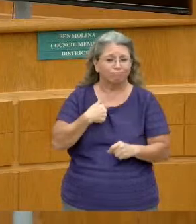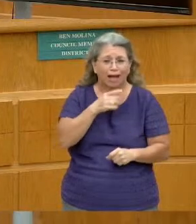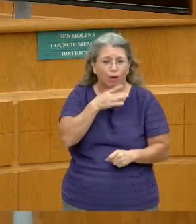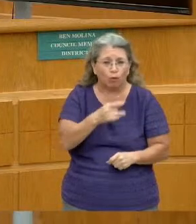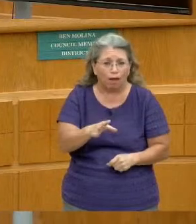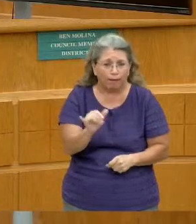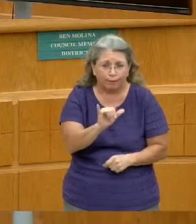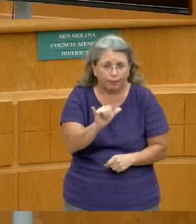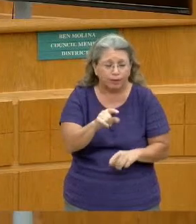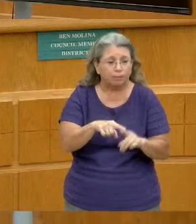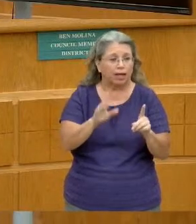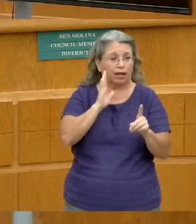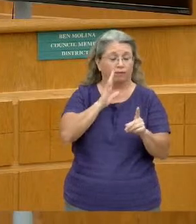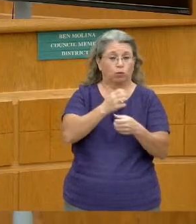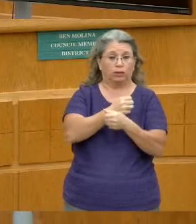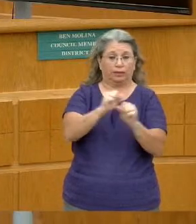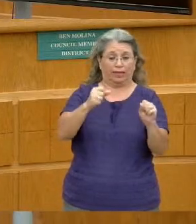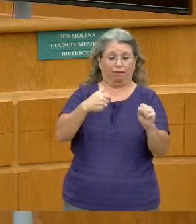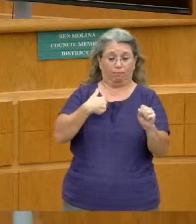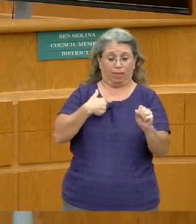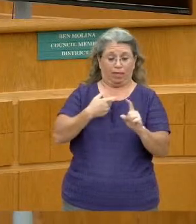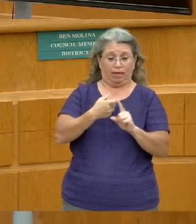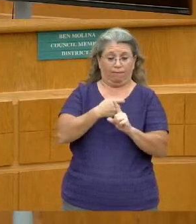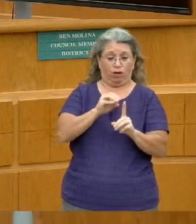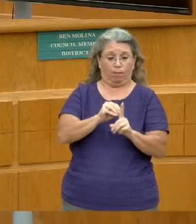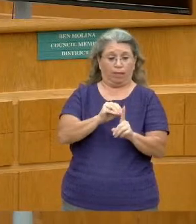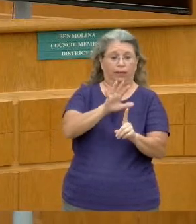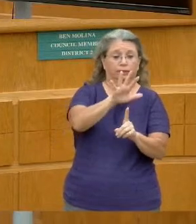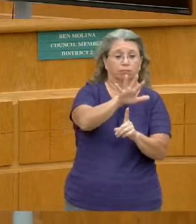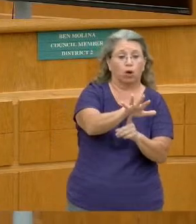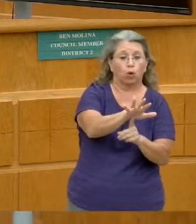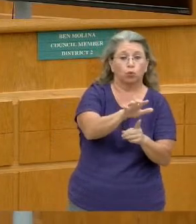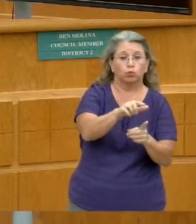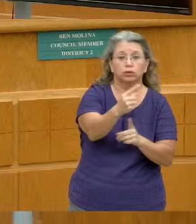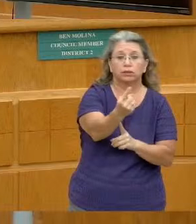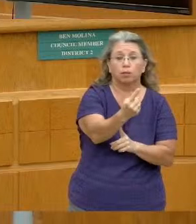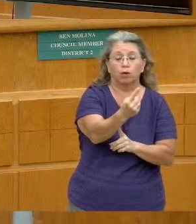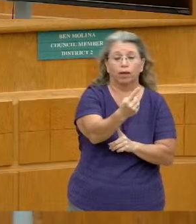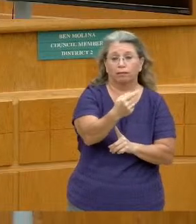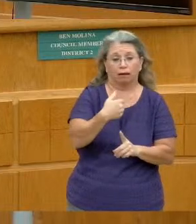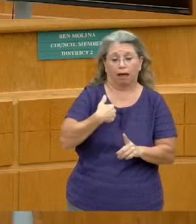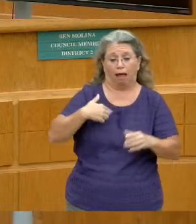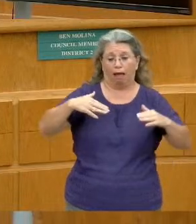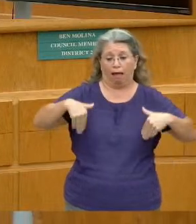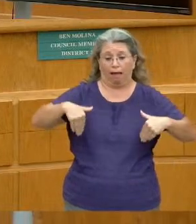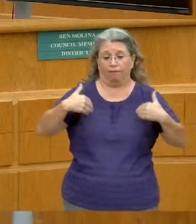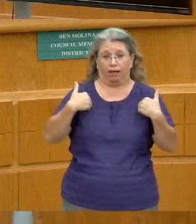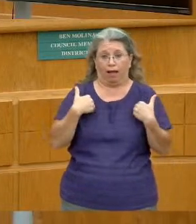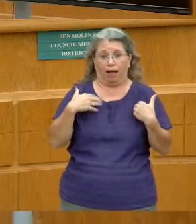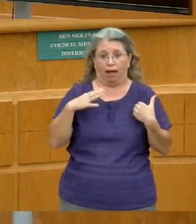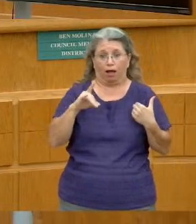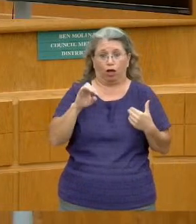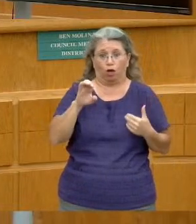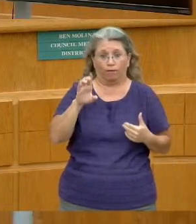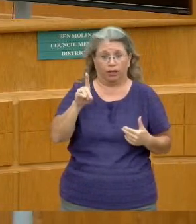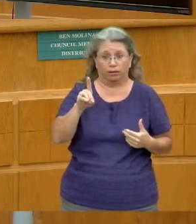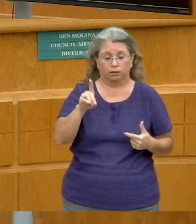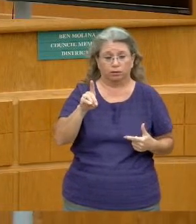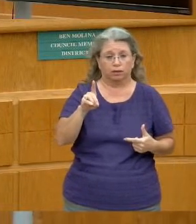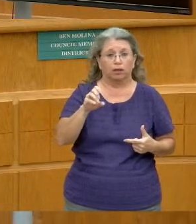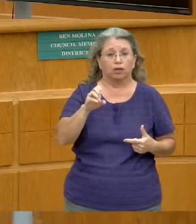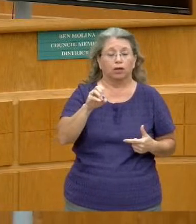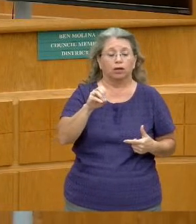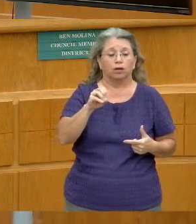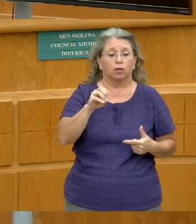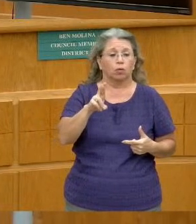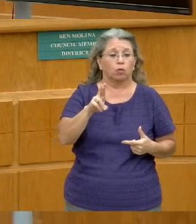save me from exposing someone potentially, even though I've not had COVID, or keep me from getting